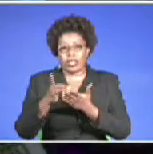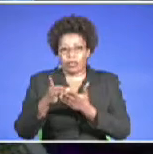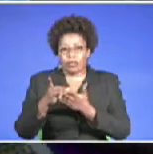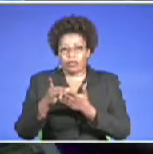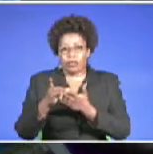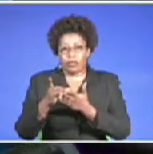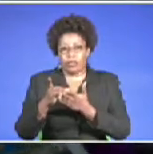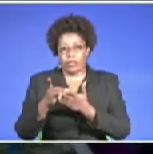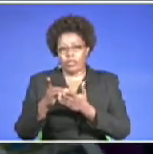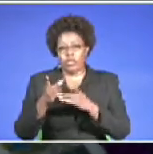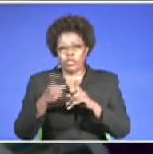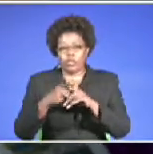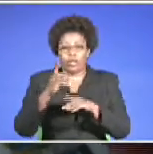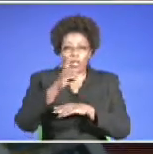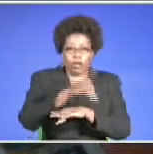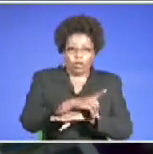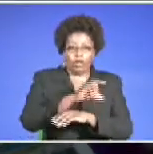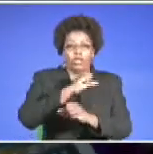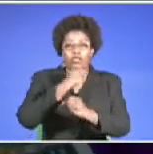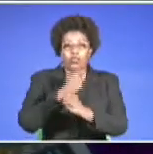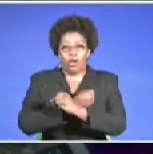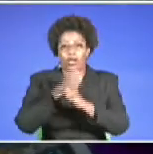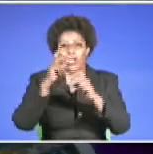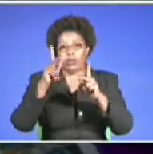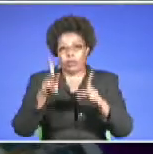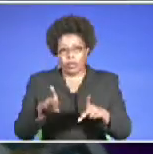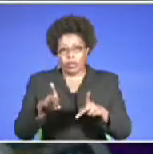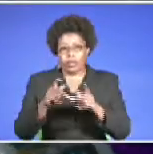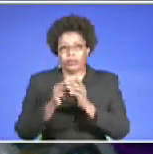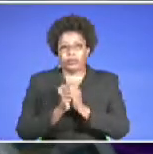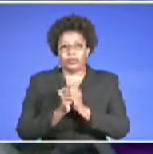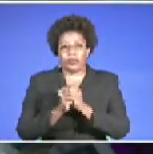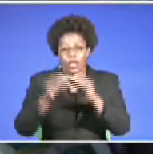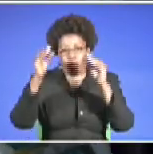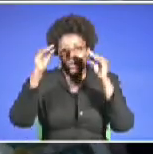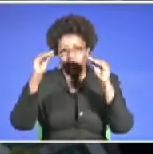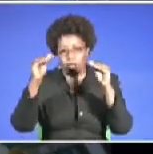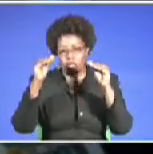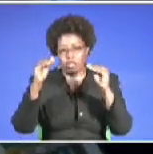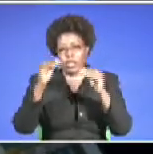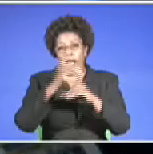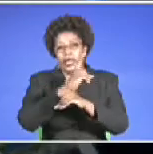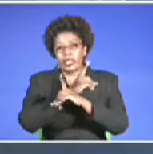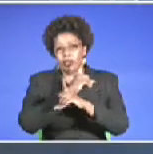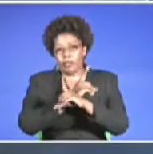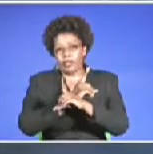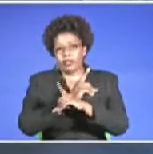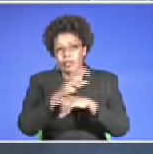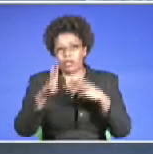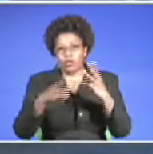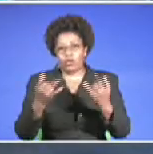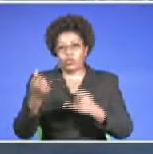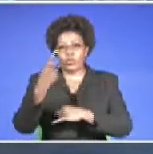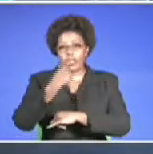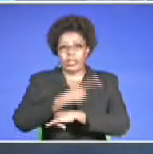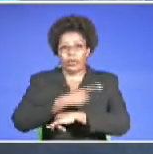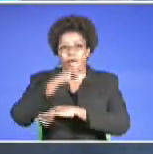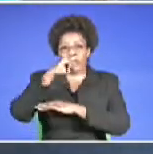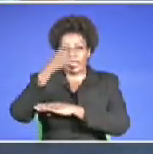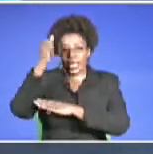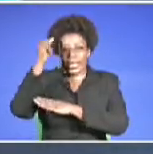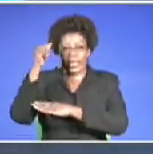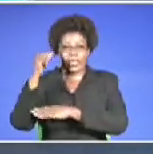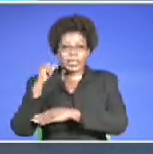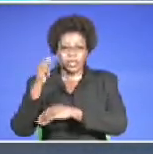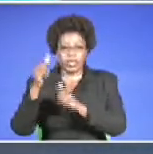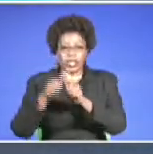of defeating a larger, stronger opponent. So Brazilian Jiu-Jitsu is what we teach, and it's the #1 self-defense art in the world today. Classes for both kids and adults take